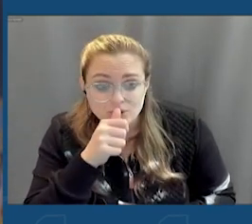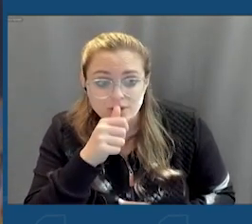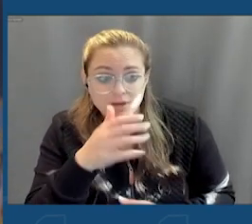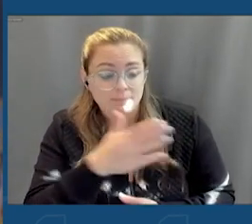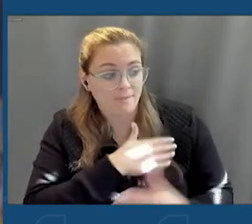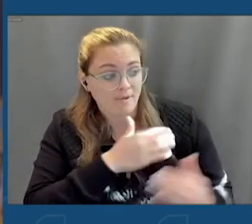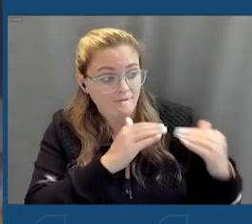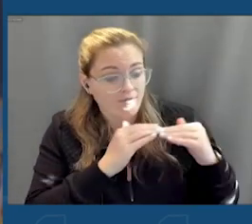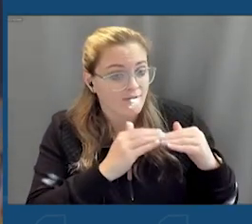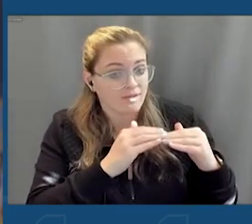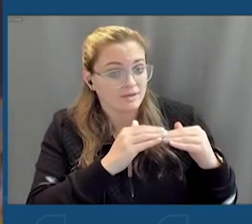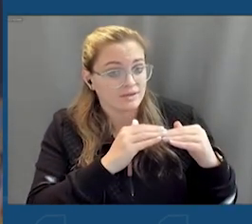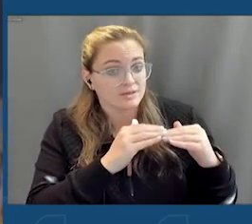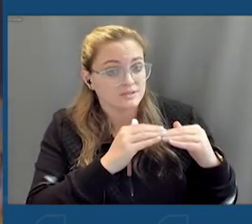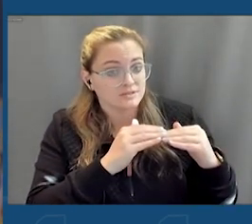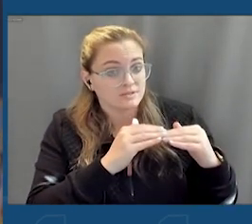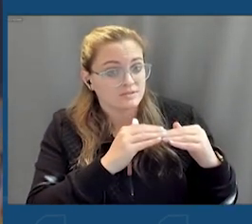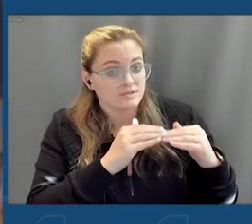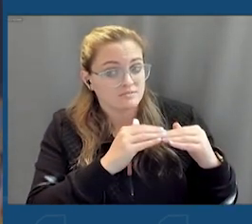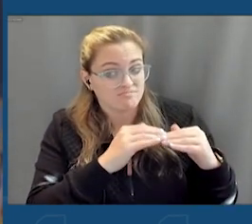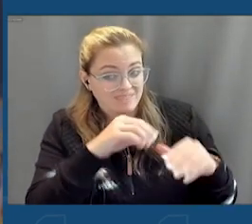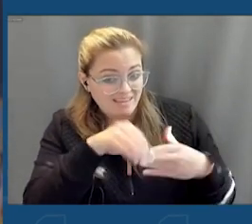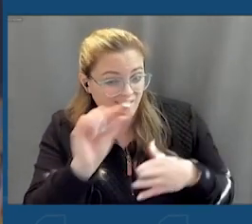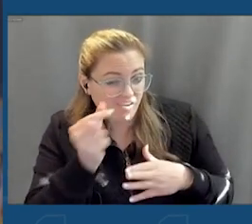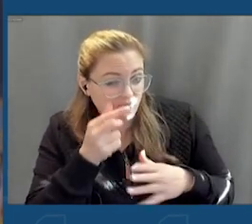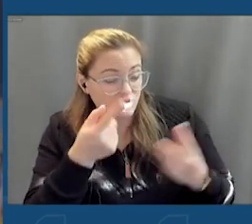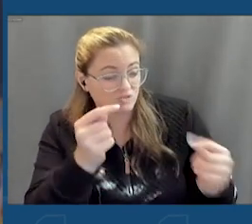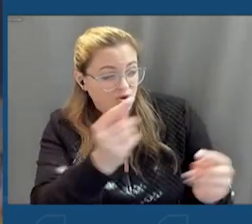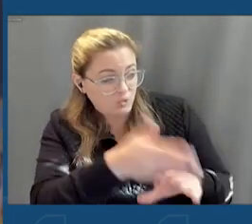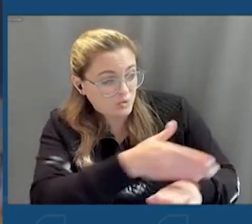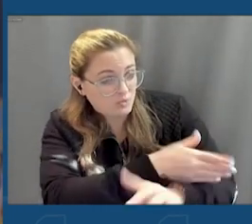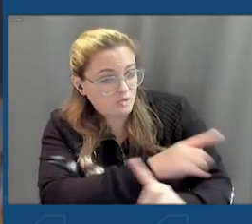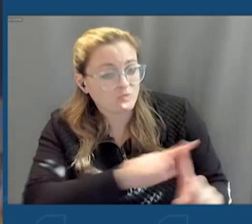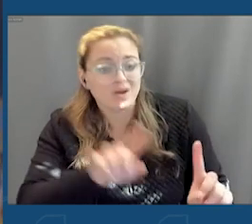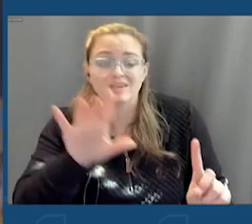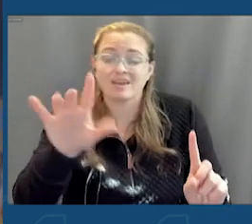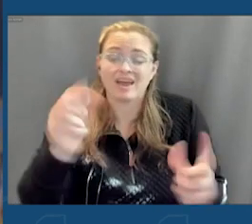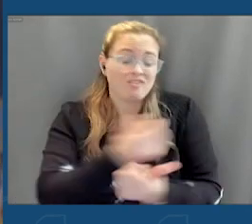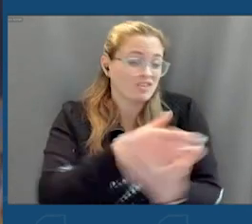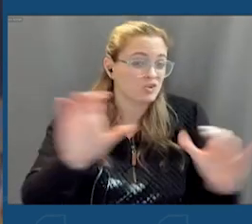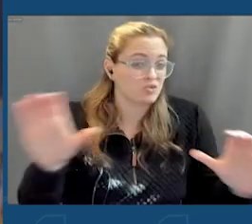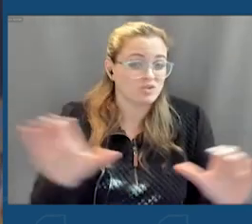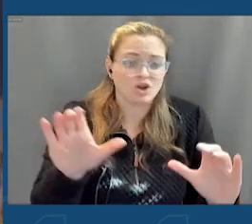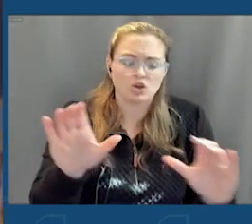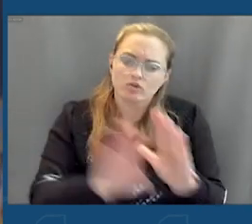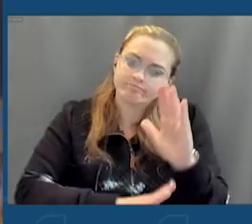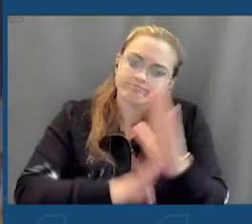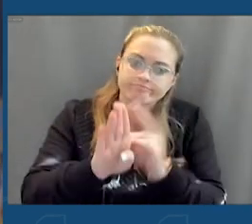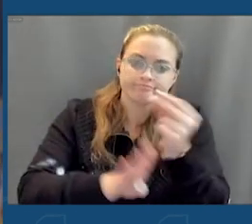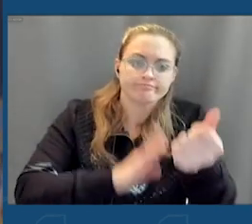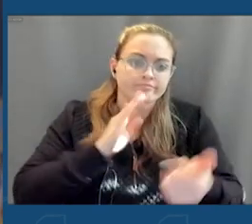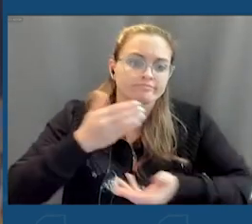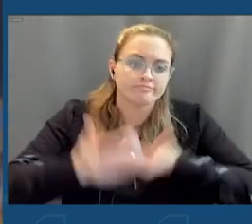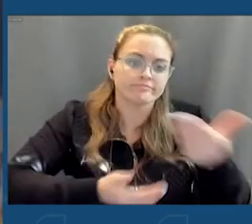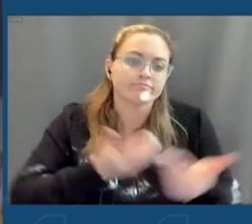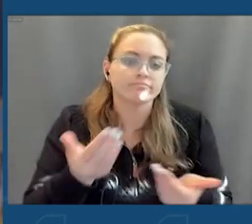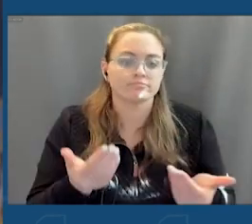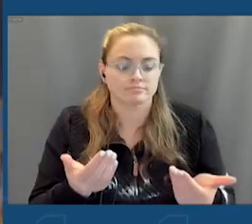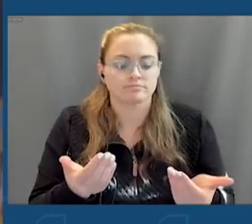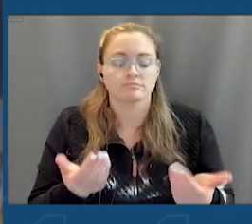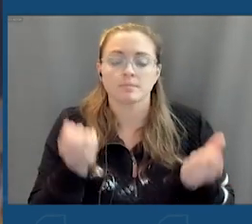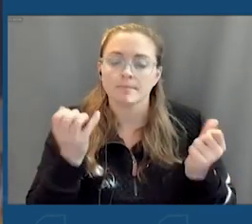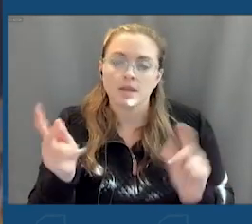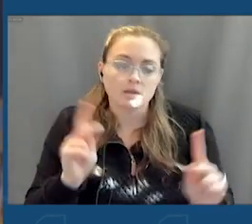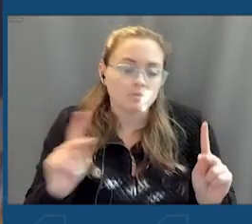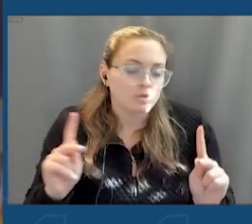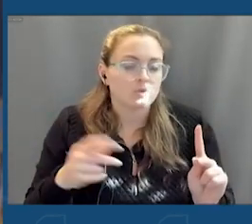in government are working to improve that. But Governor, what you have done is accelerated that process. Many people in my community need all